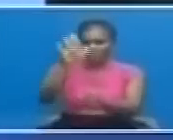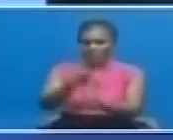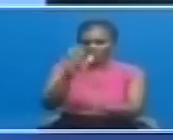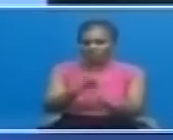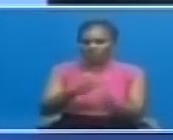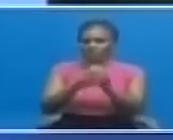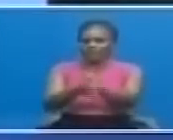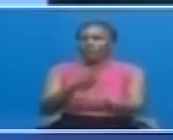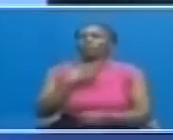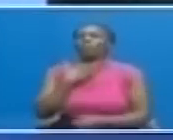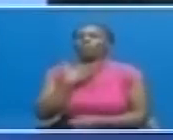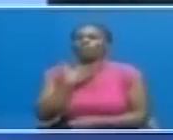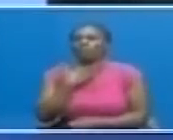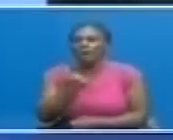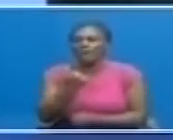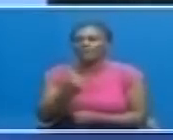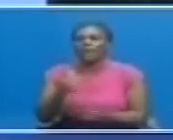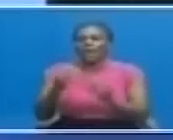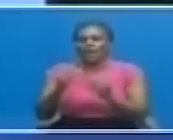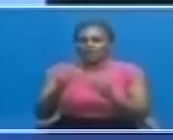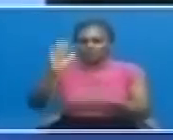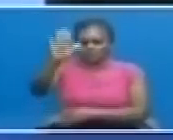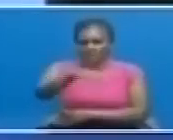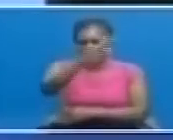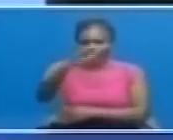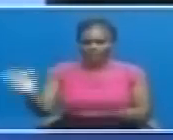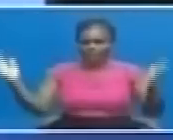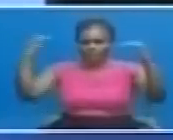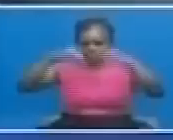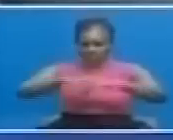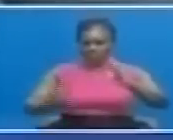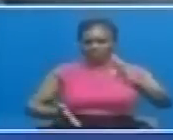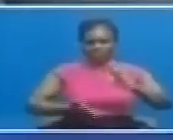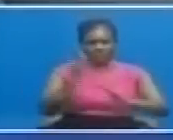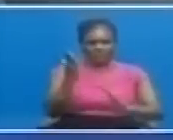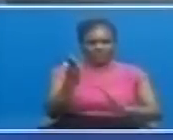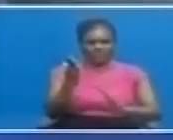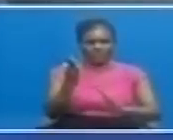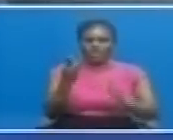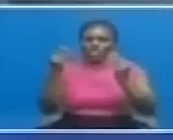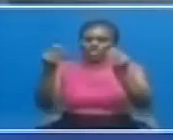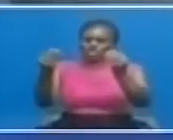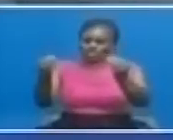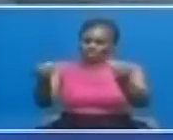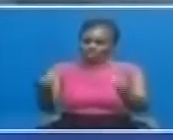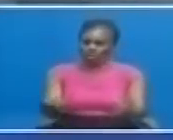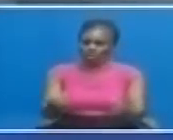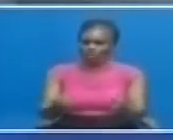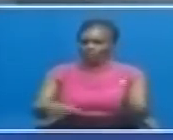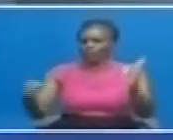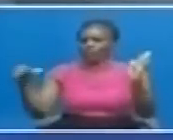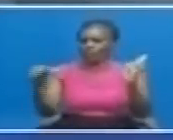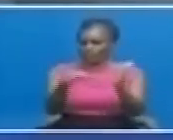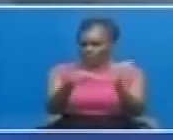leaders, seeking to have the House reconvene over the crisis in the education sector. And address an